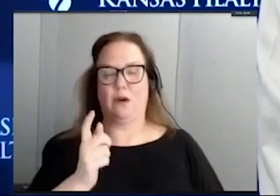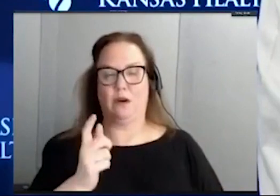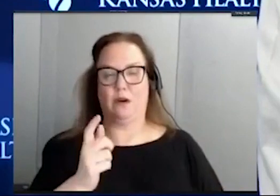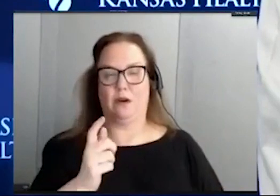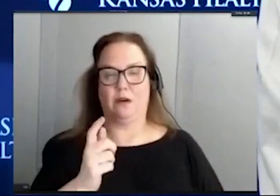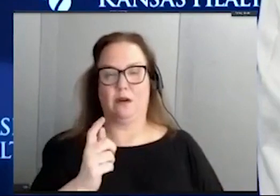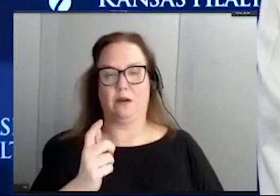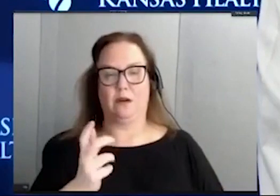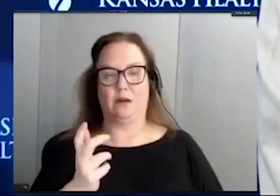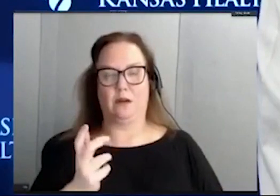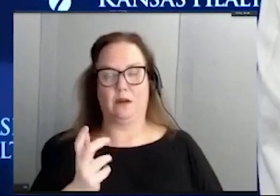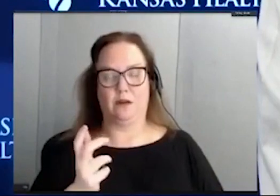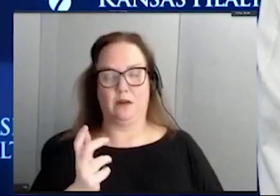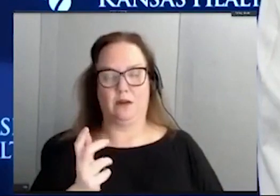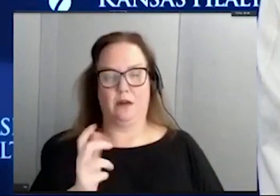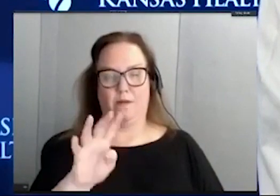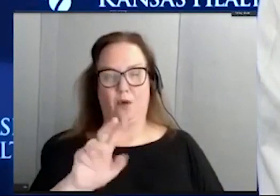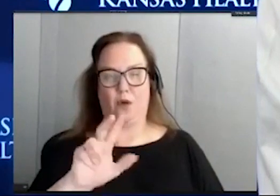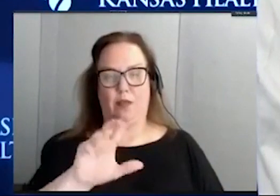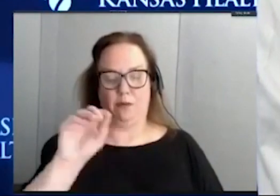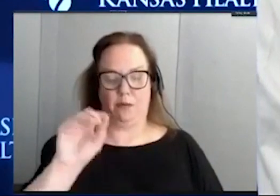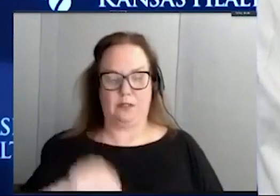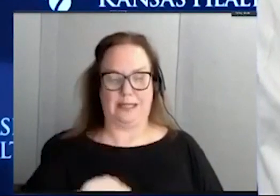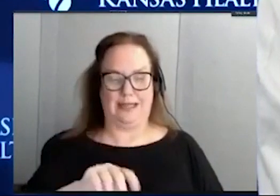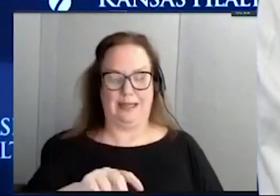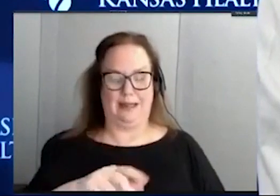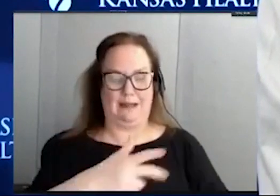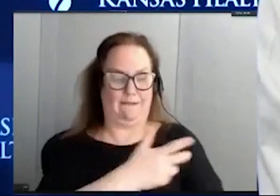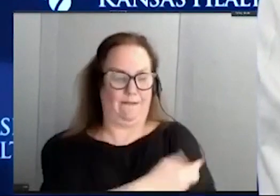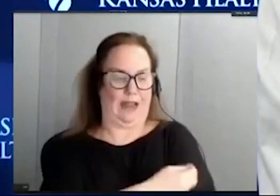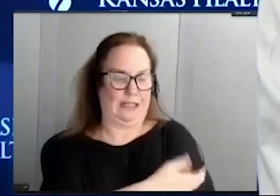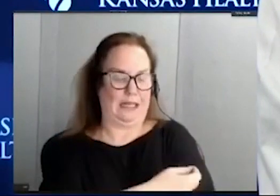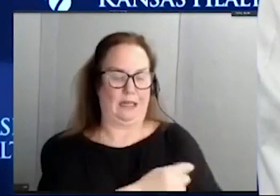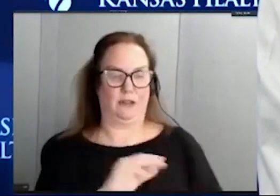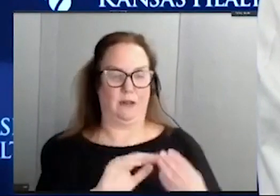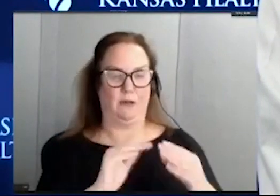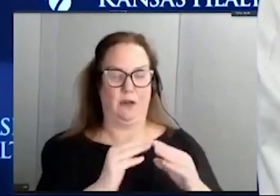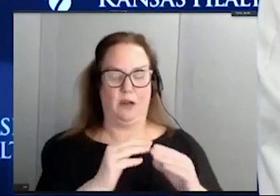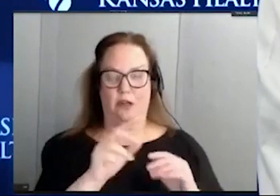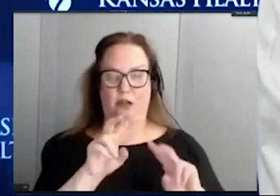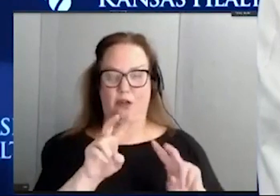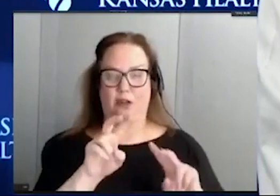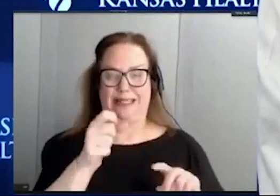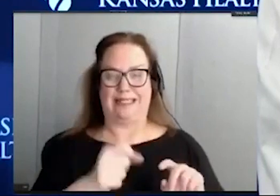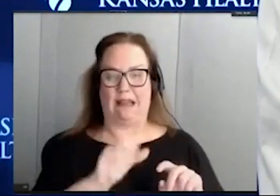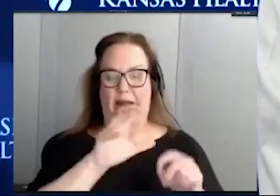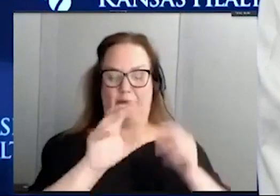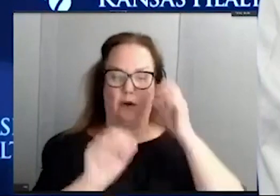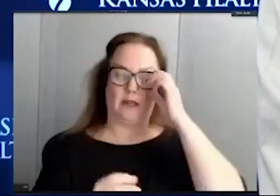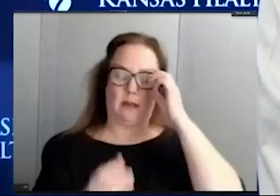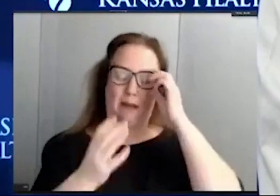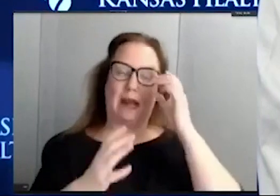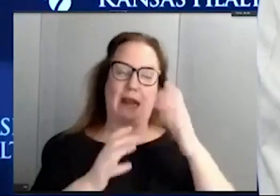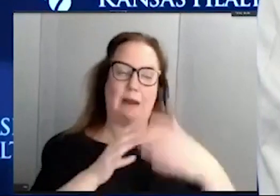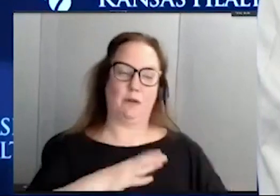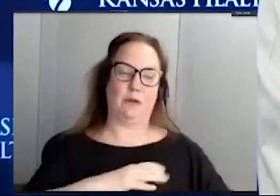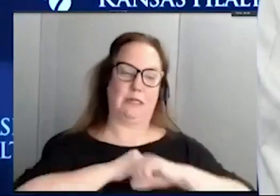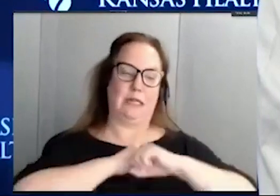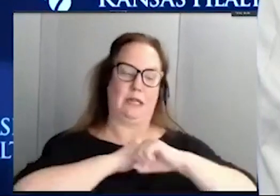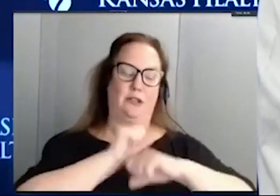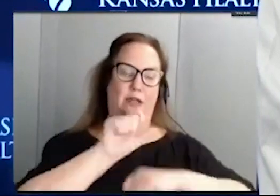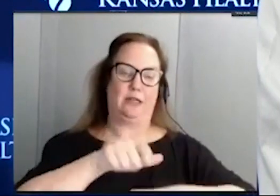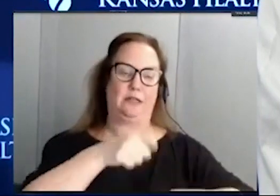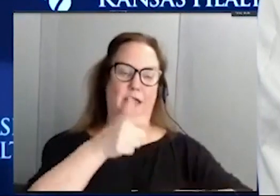had a 43% vaccination rate. So when you looked at South Africa, they may have had protection either from prior infection or